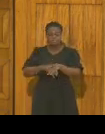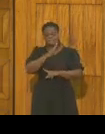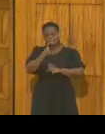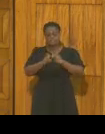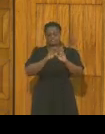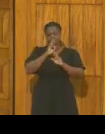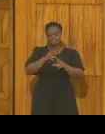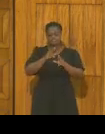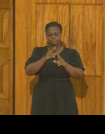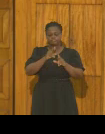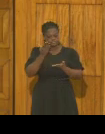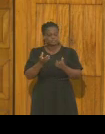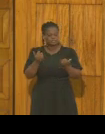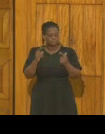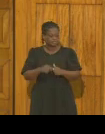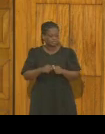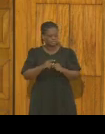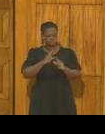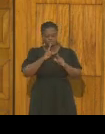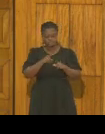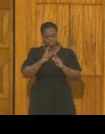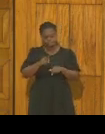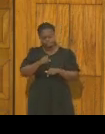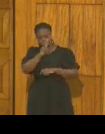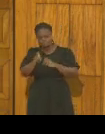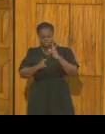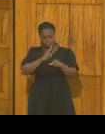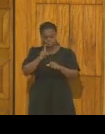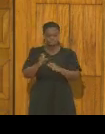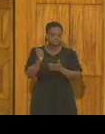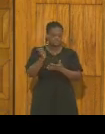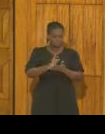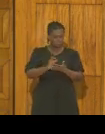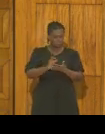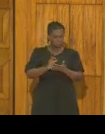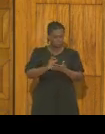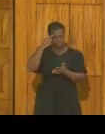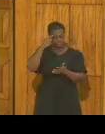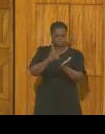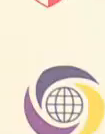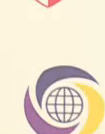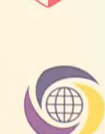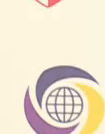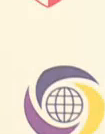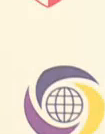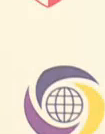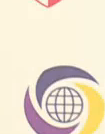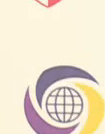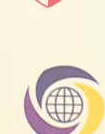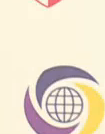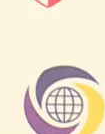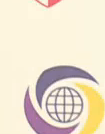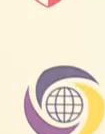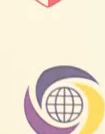I hope that you are writing out your questions for Dr. Mowa. He's come all the way. We don't have to let him go with no